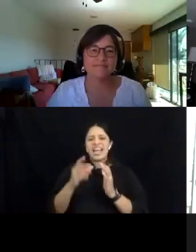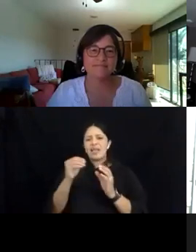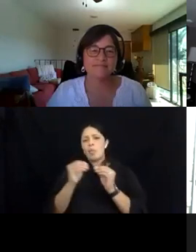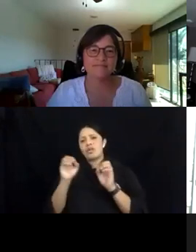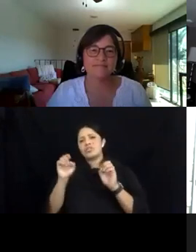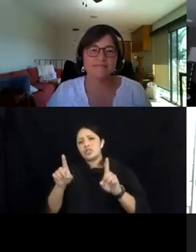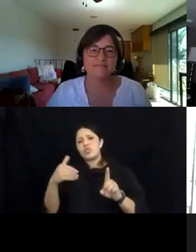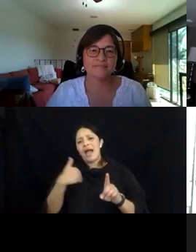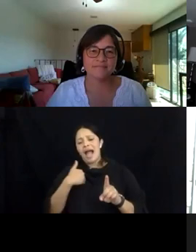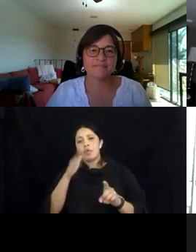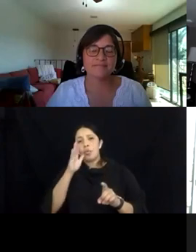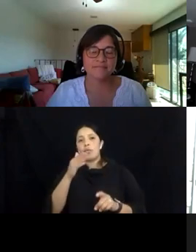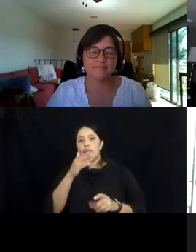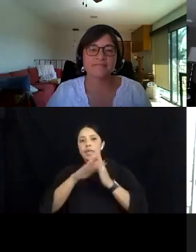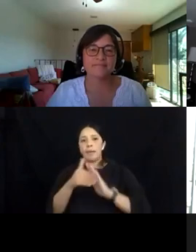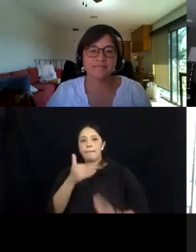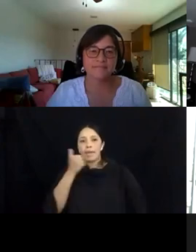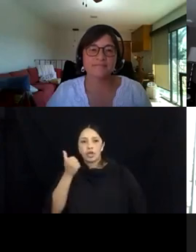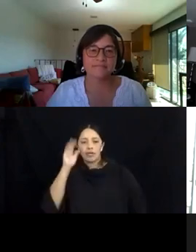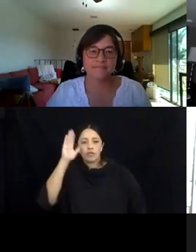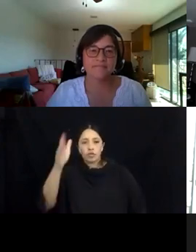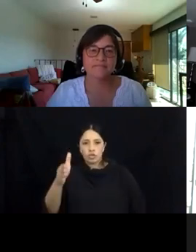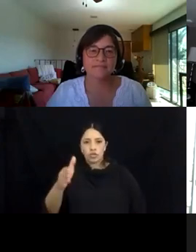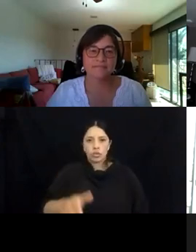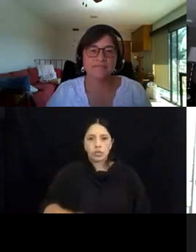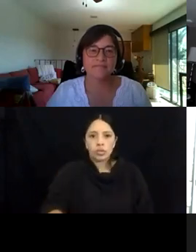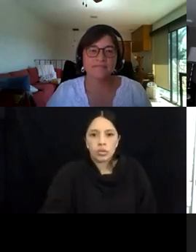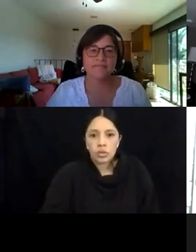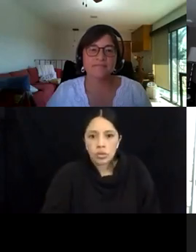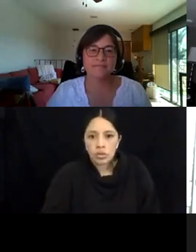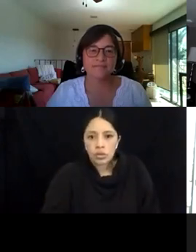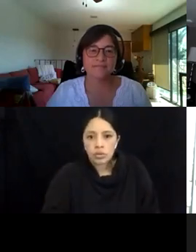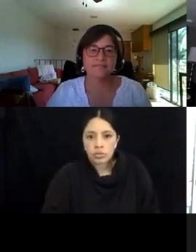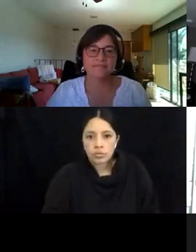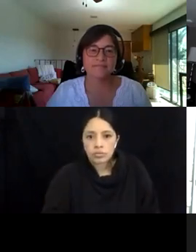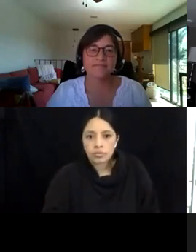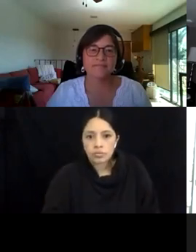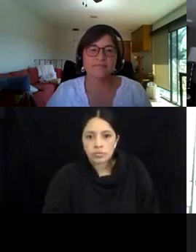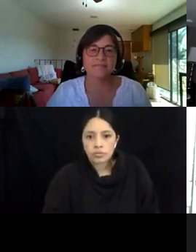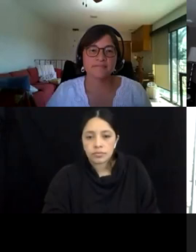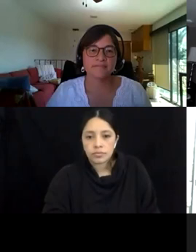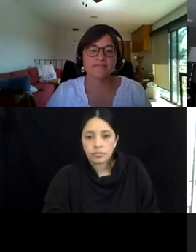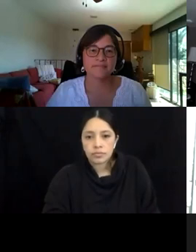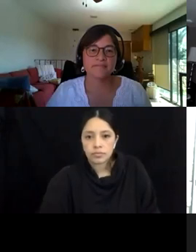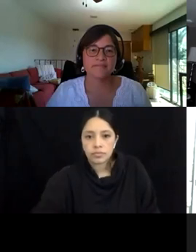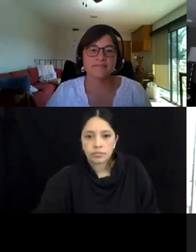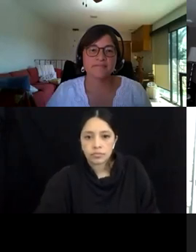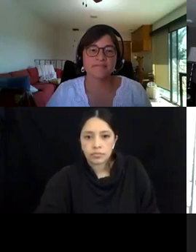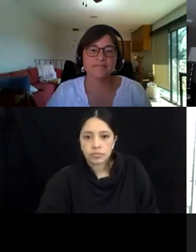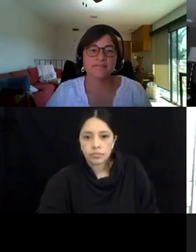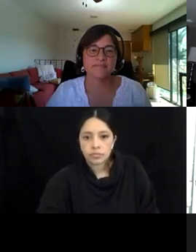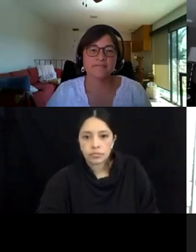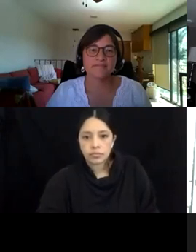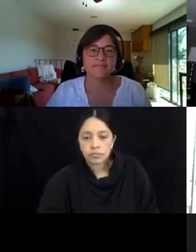have is gonna be better. It's gonna put you in a better level economically and so in the society as well. So that was